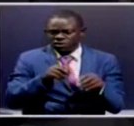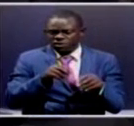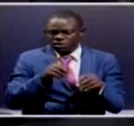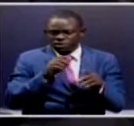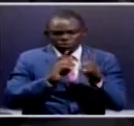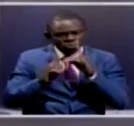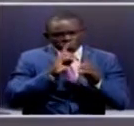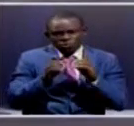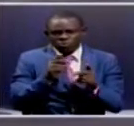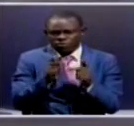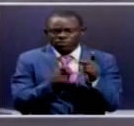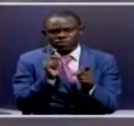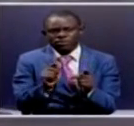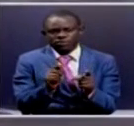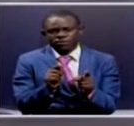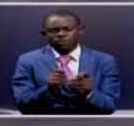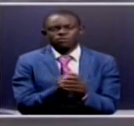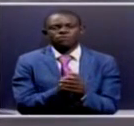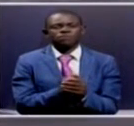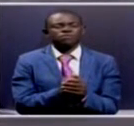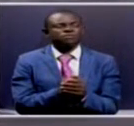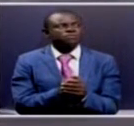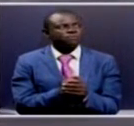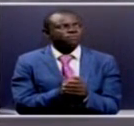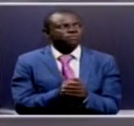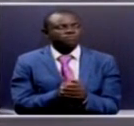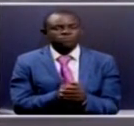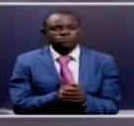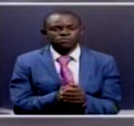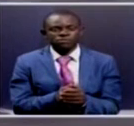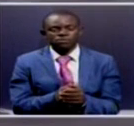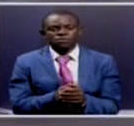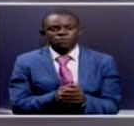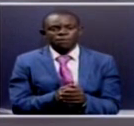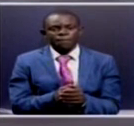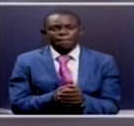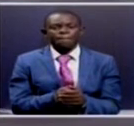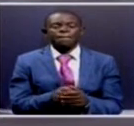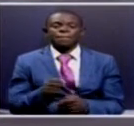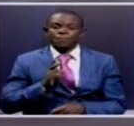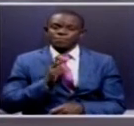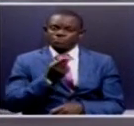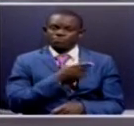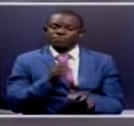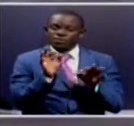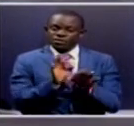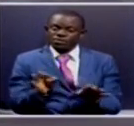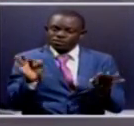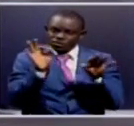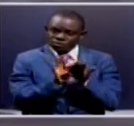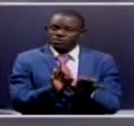process. Now, I think it's important for purposes of this program to recap and then fast forward.